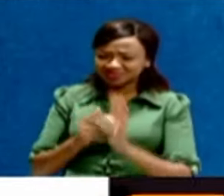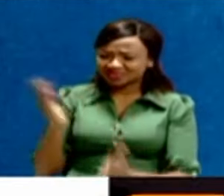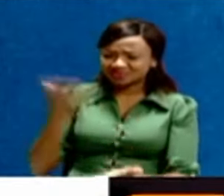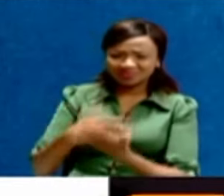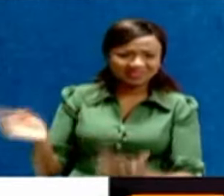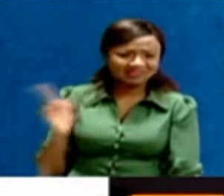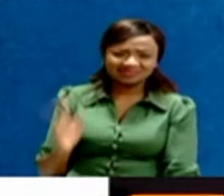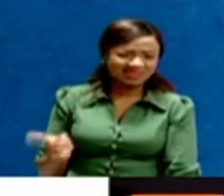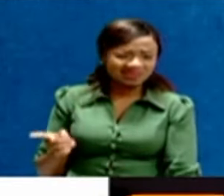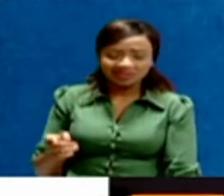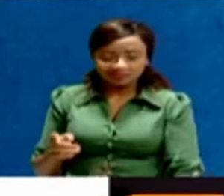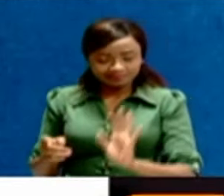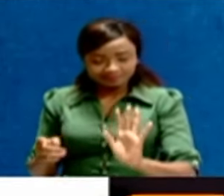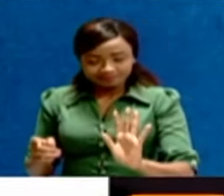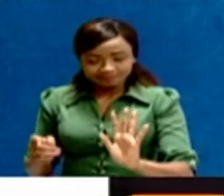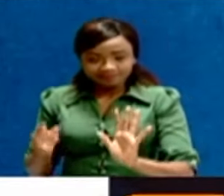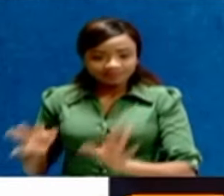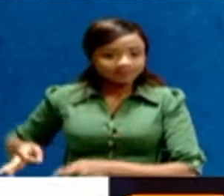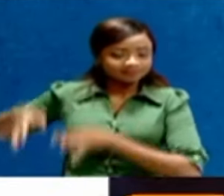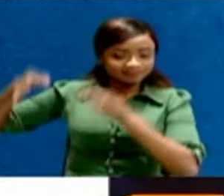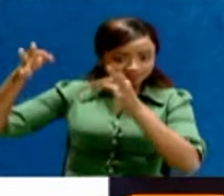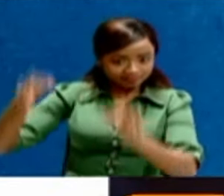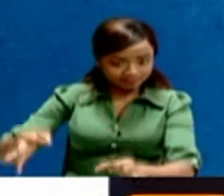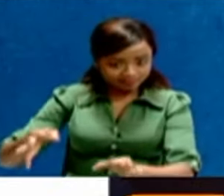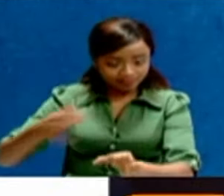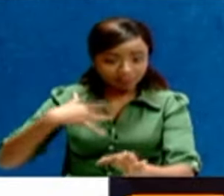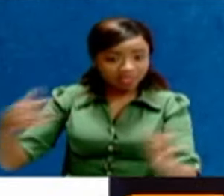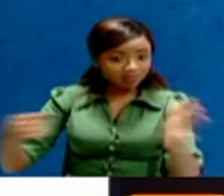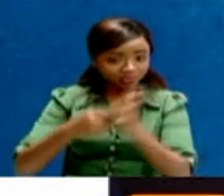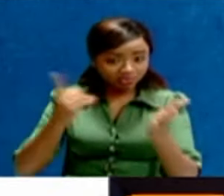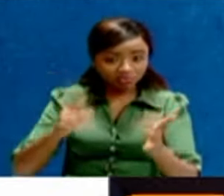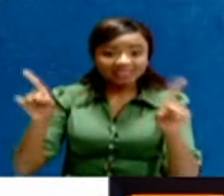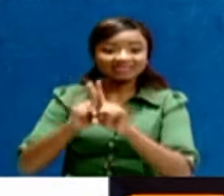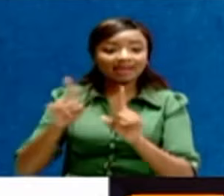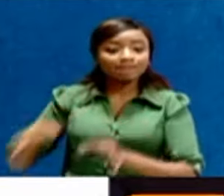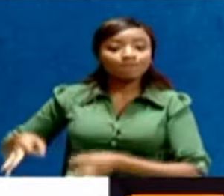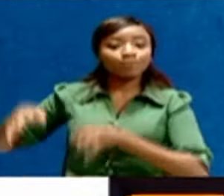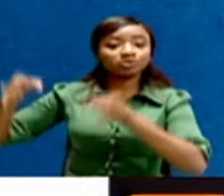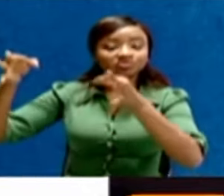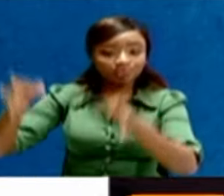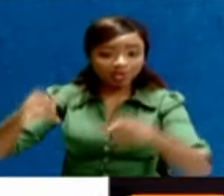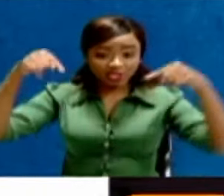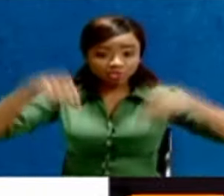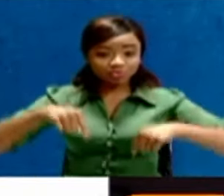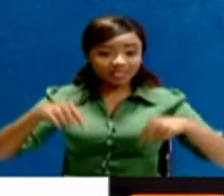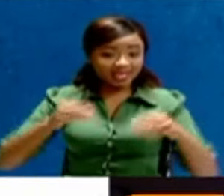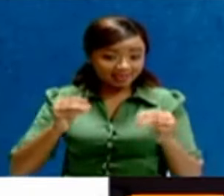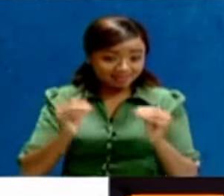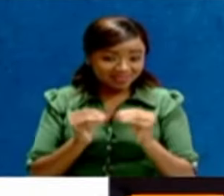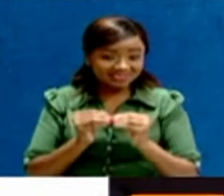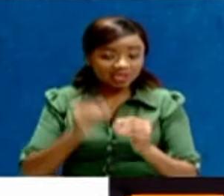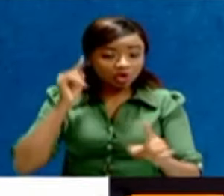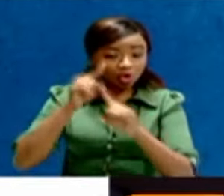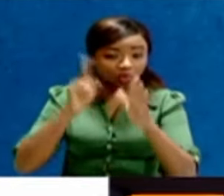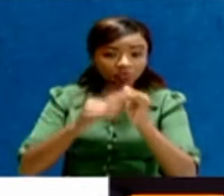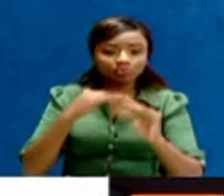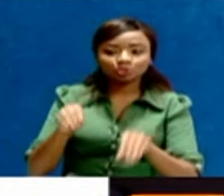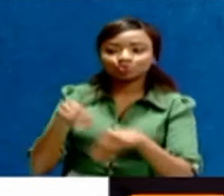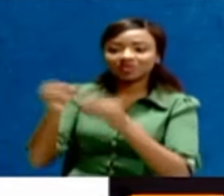way, this even postponing, let me put it this way, even postponing today, it was just to give the